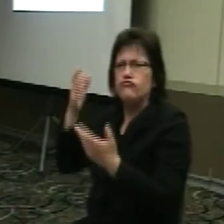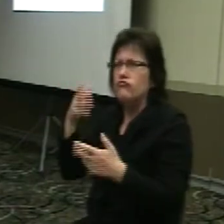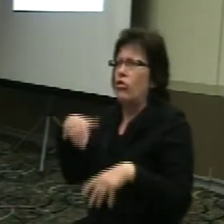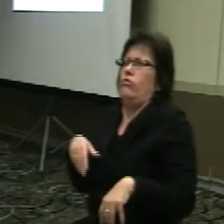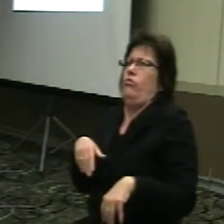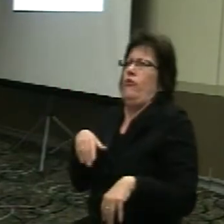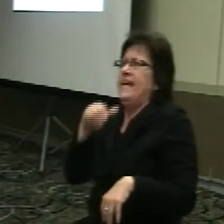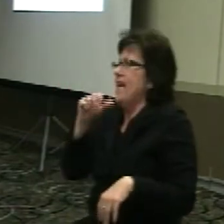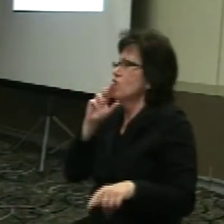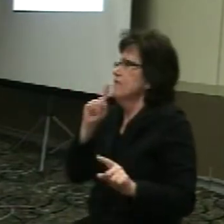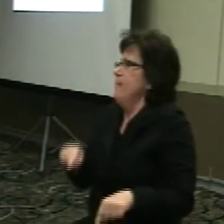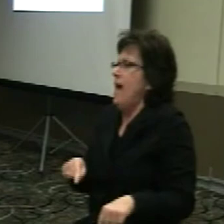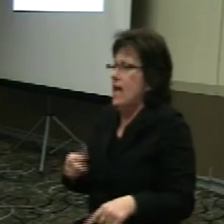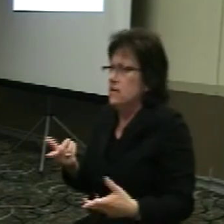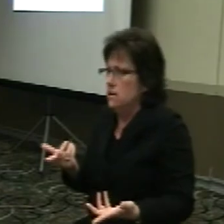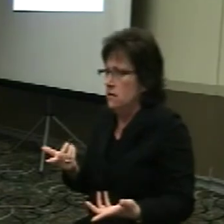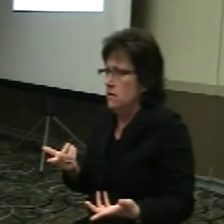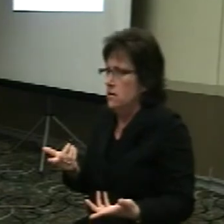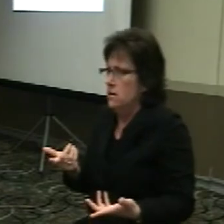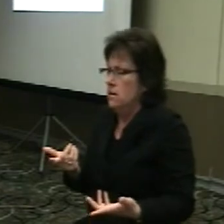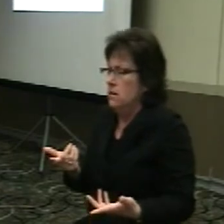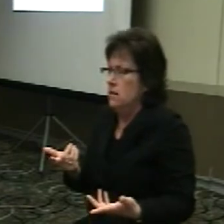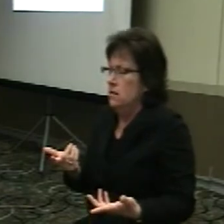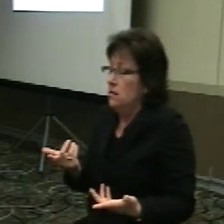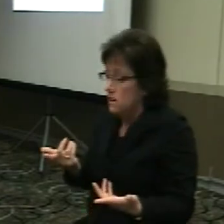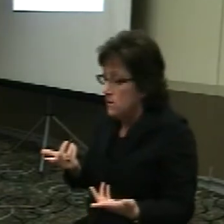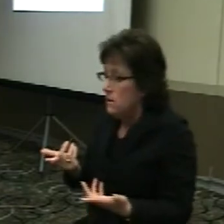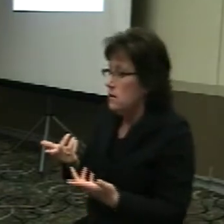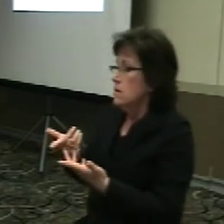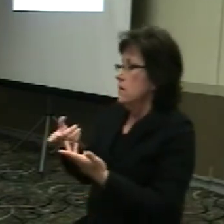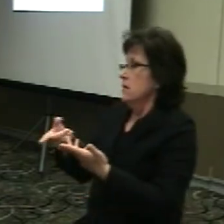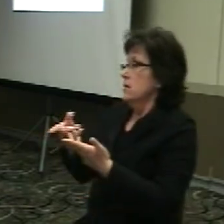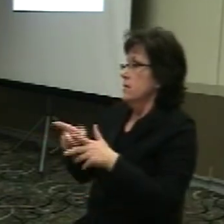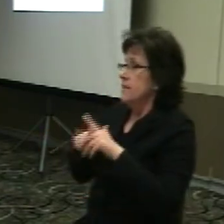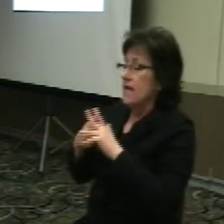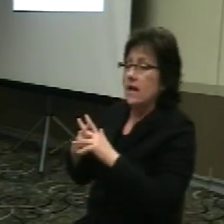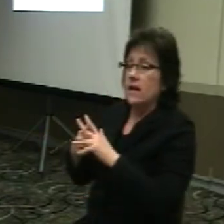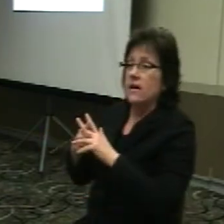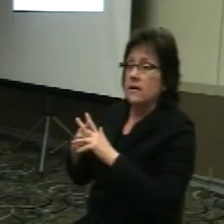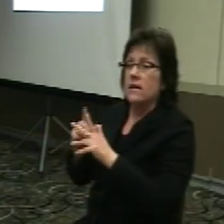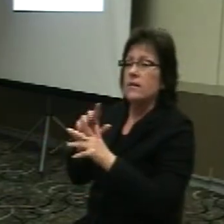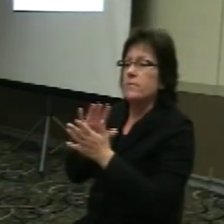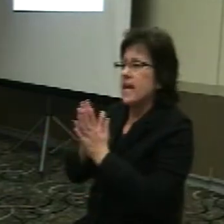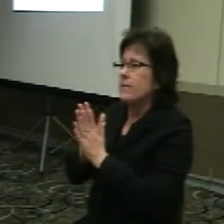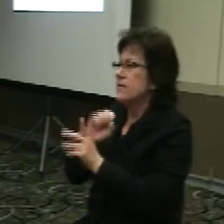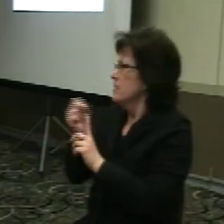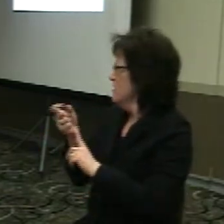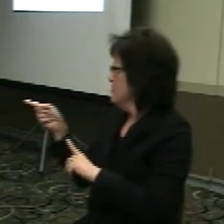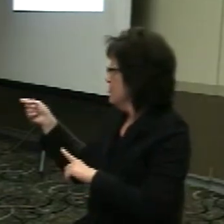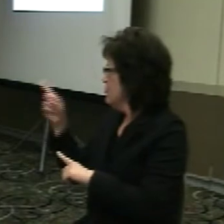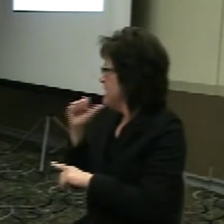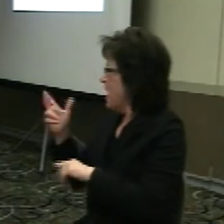respond. Okay, and so it became a situation where one thing we do know, you guys aren't wearing your name